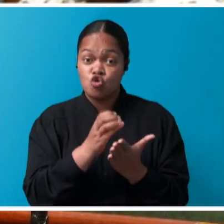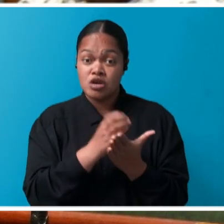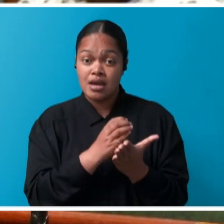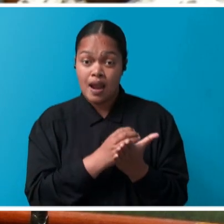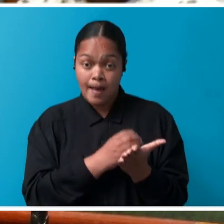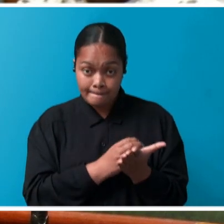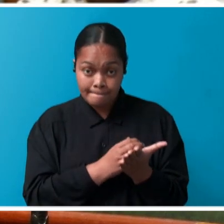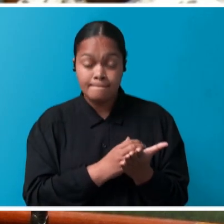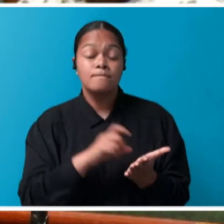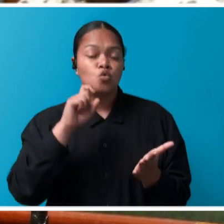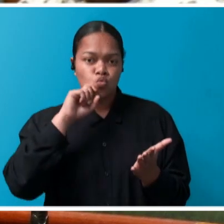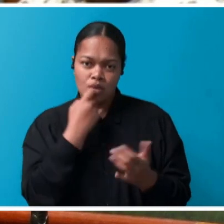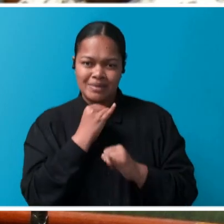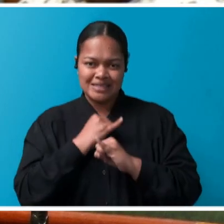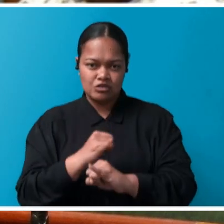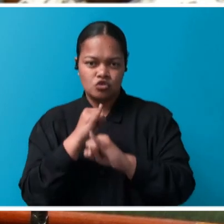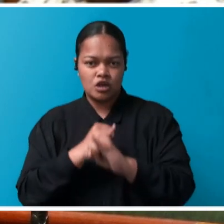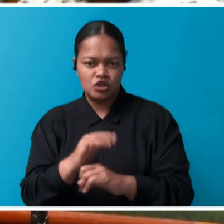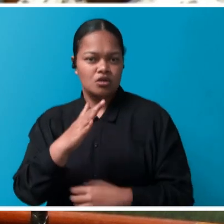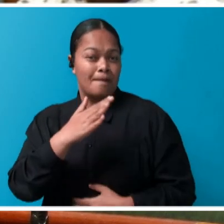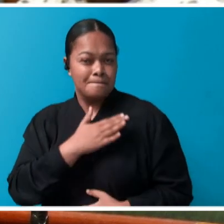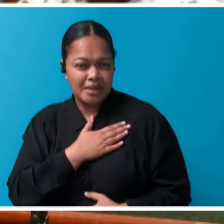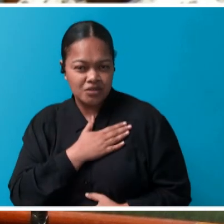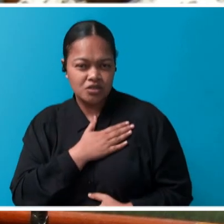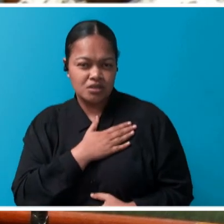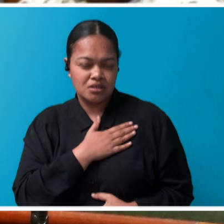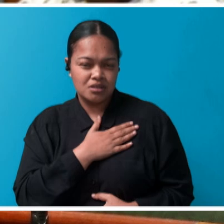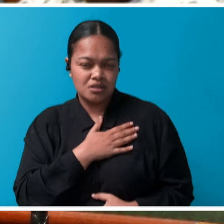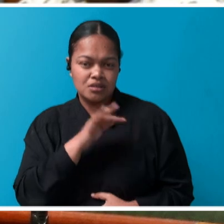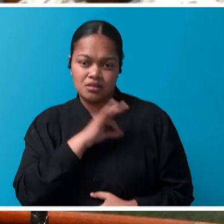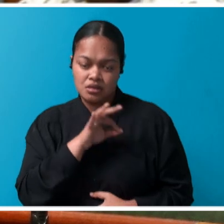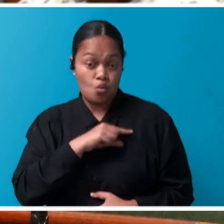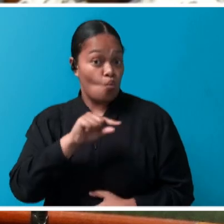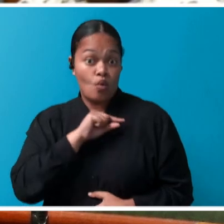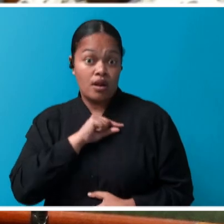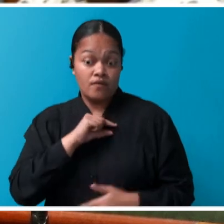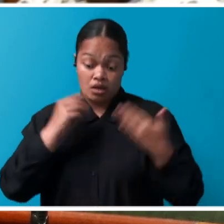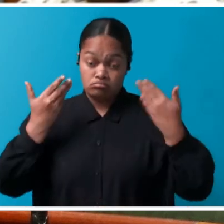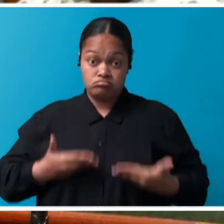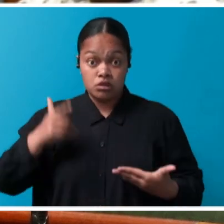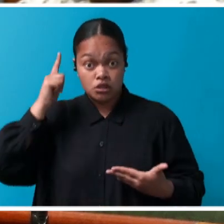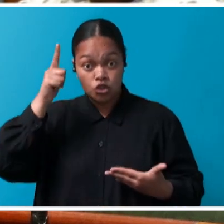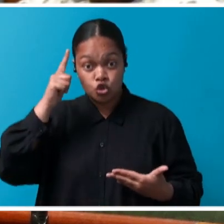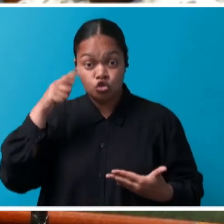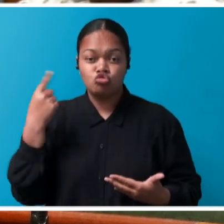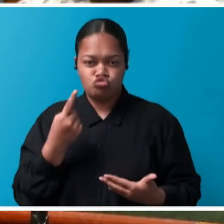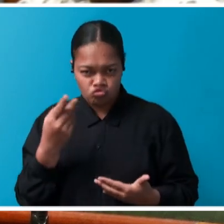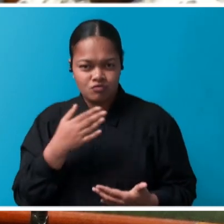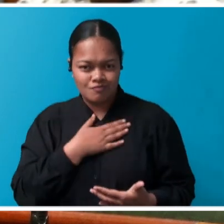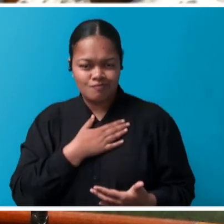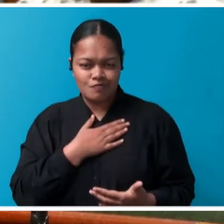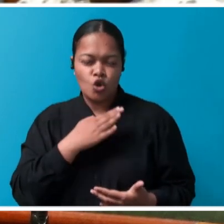they will be instructed by passionate, eligible, and qualified teachers who are compensated